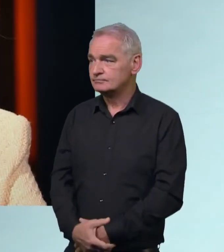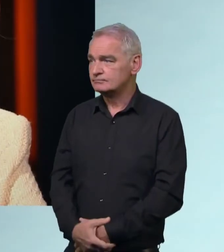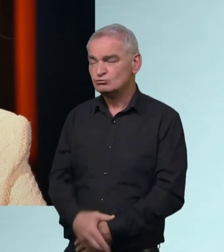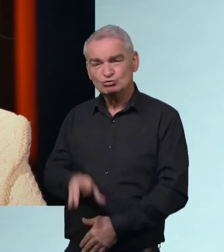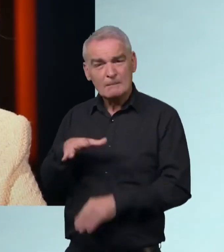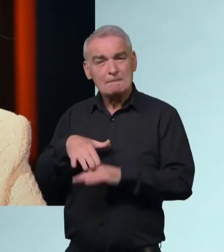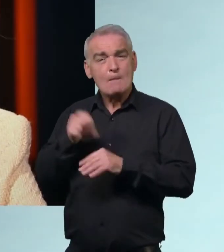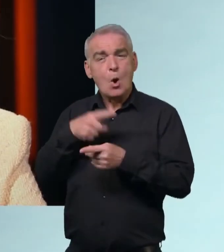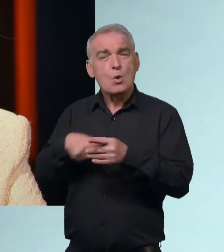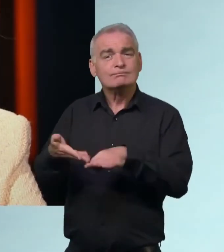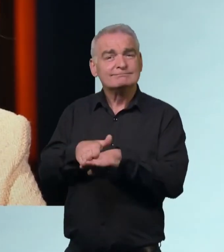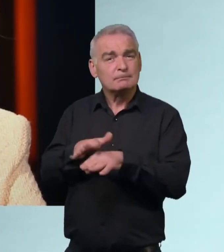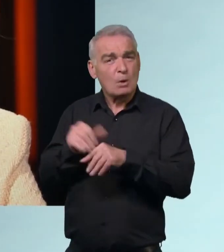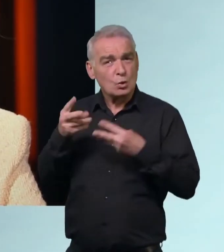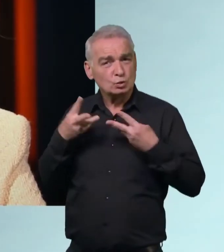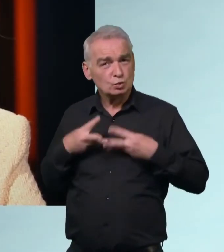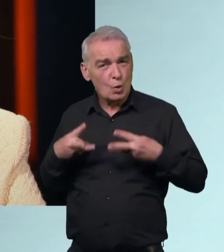women